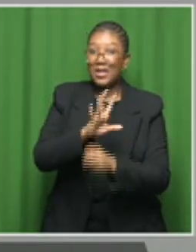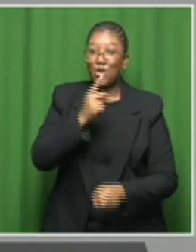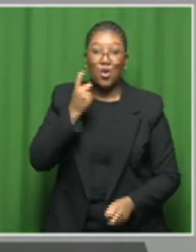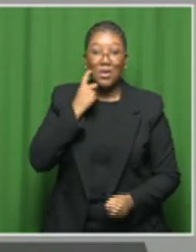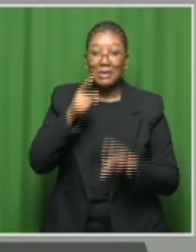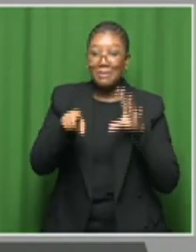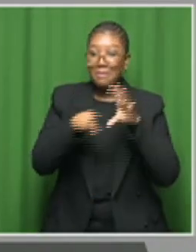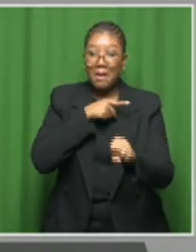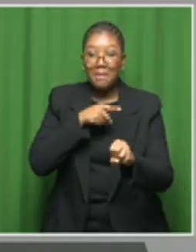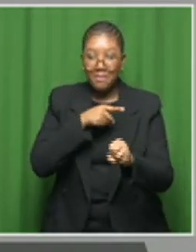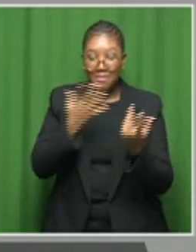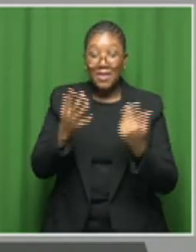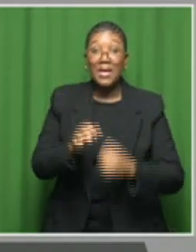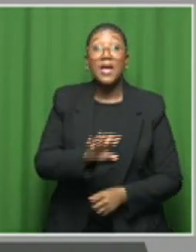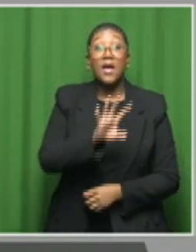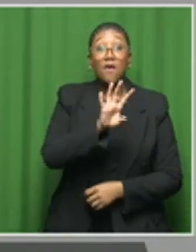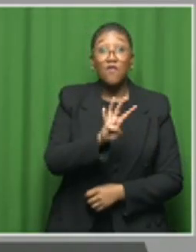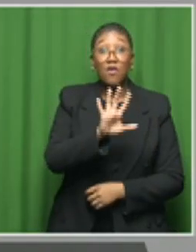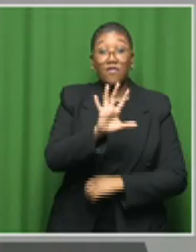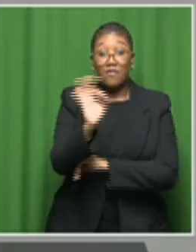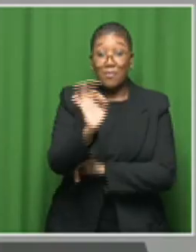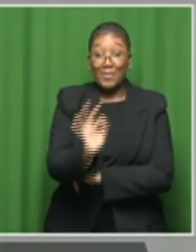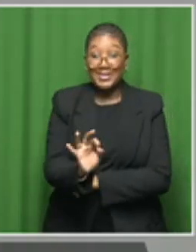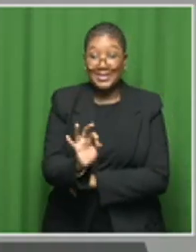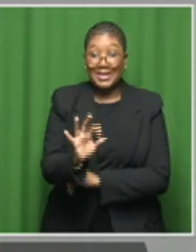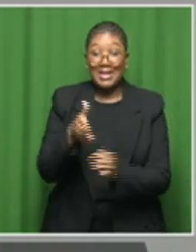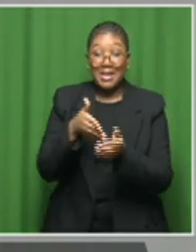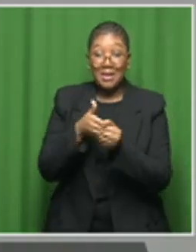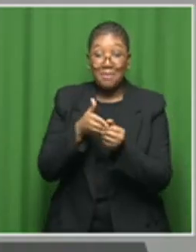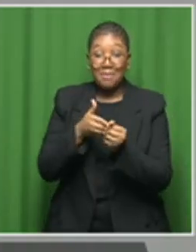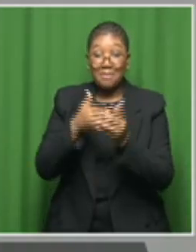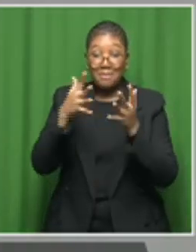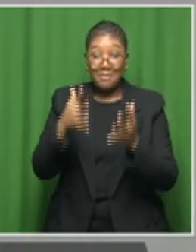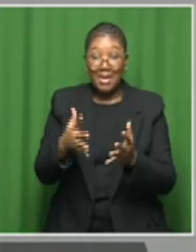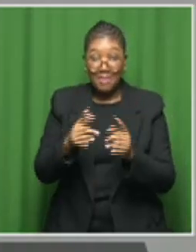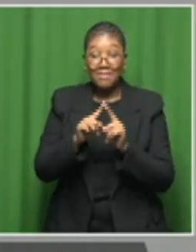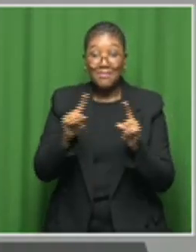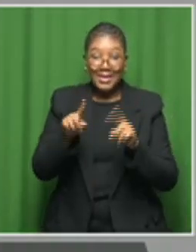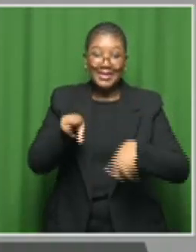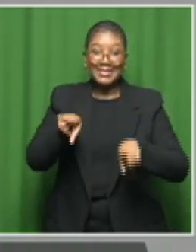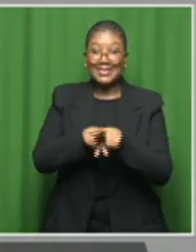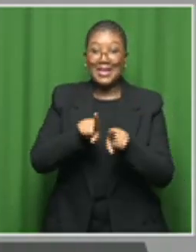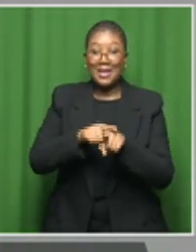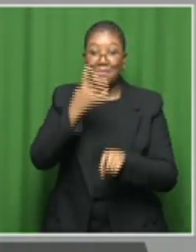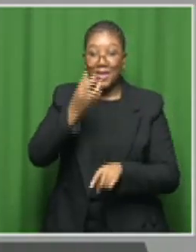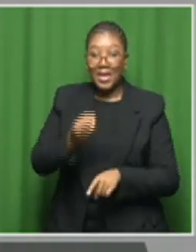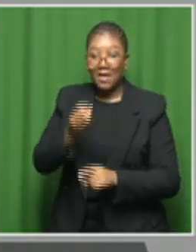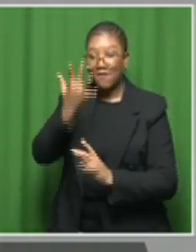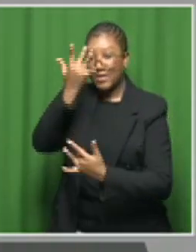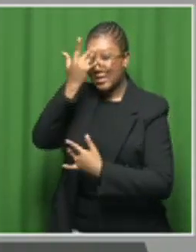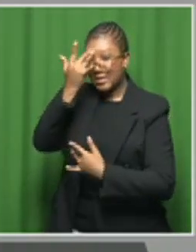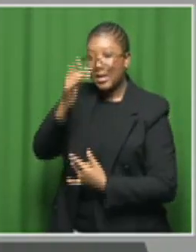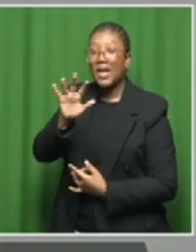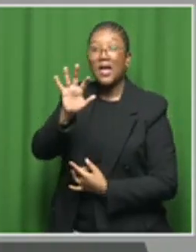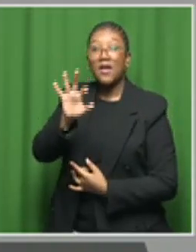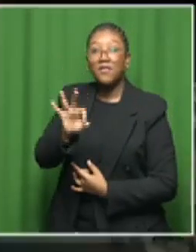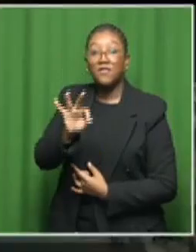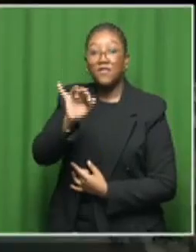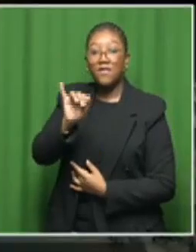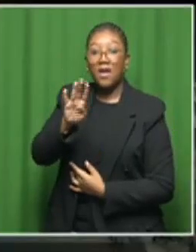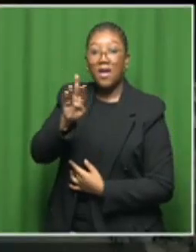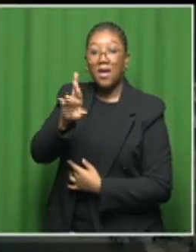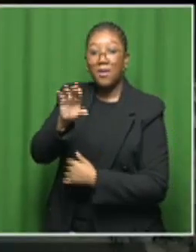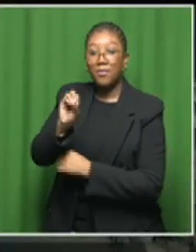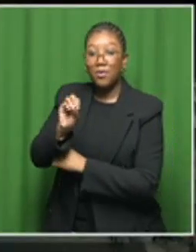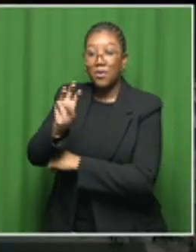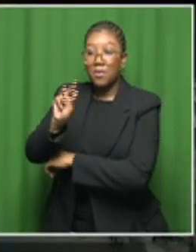and 45% of our members with lupus also have fibromyalgia. Sure. Yeah. So there is a very big